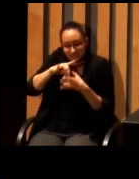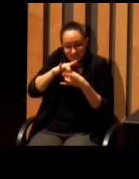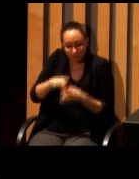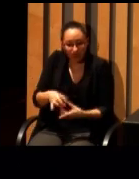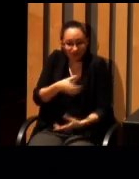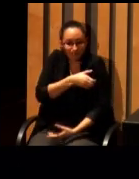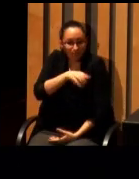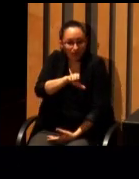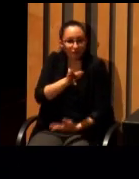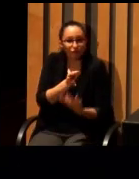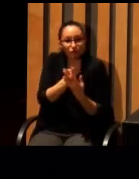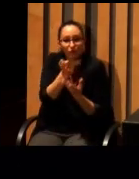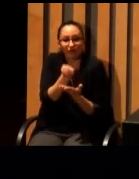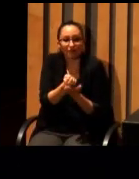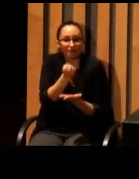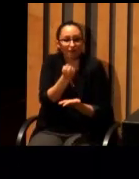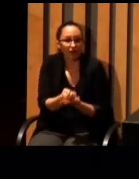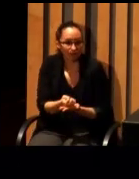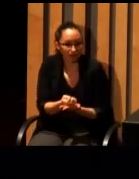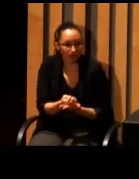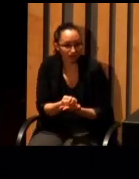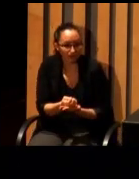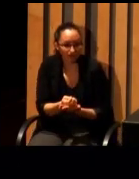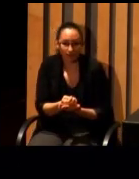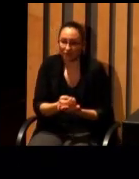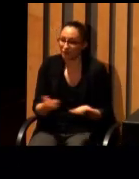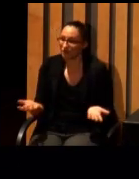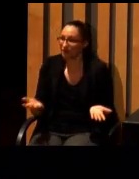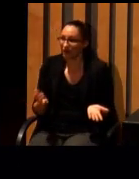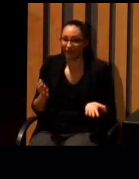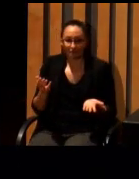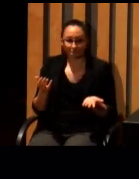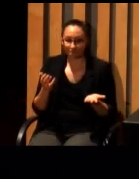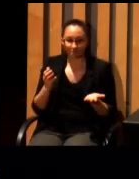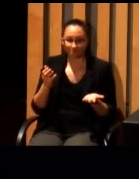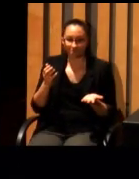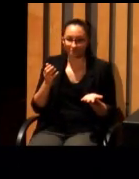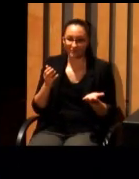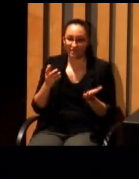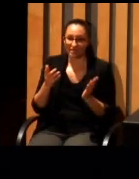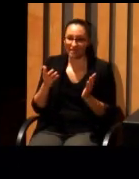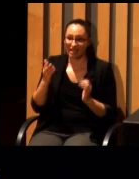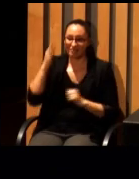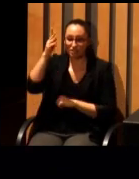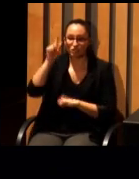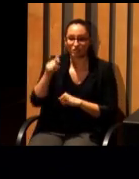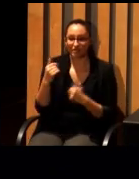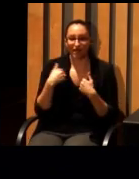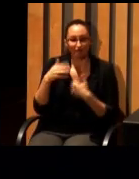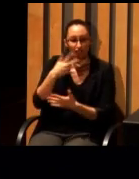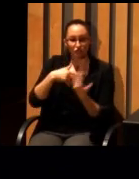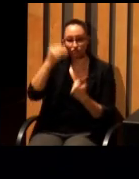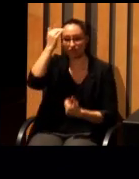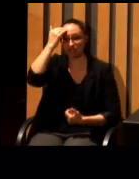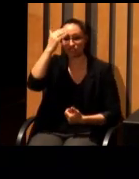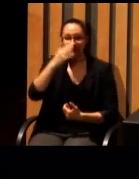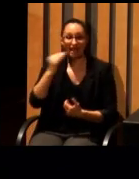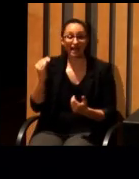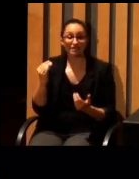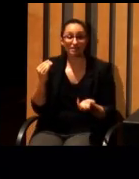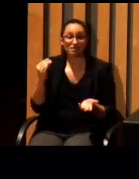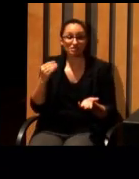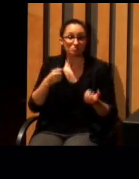and that has to be the new blueprint for Michael Jordan and Magic Johnson. At some point, you have to have a social conscience and stand for something or fall